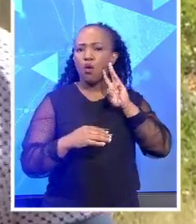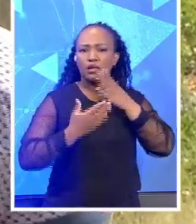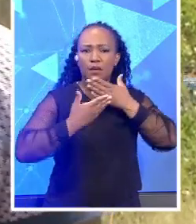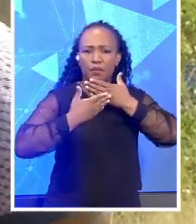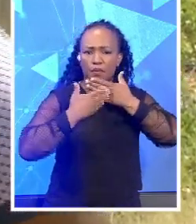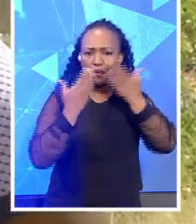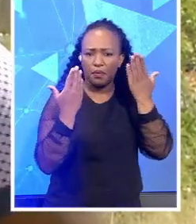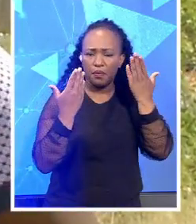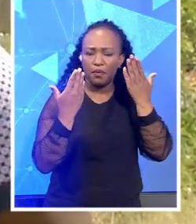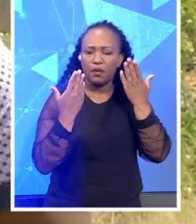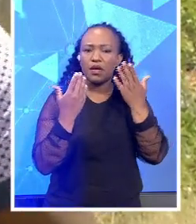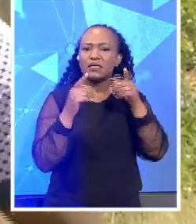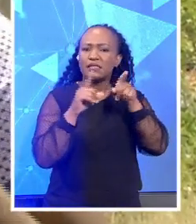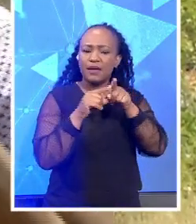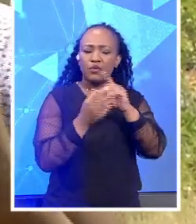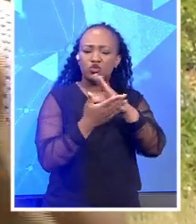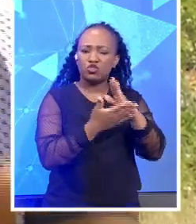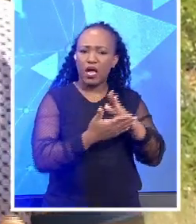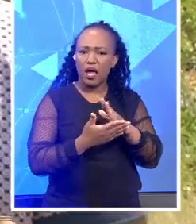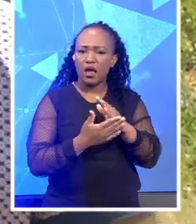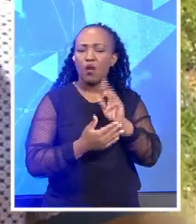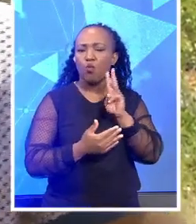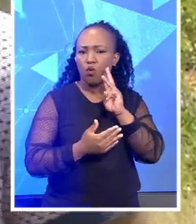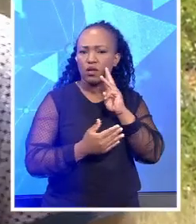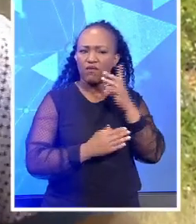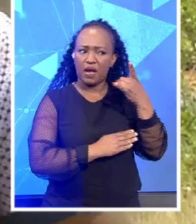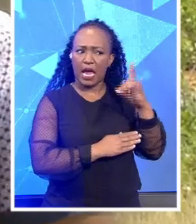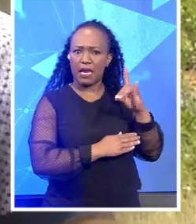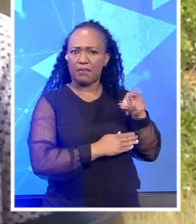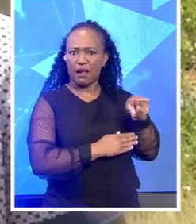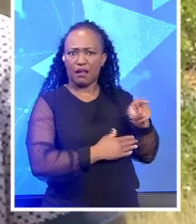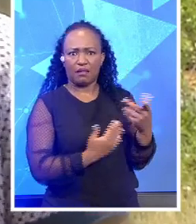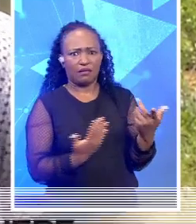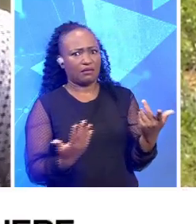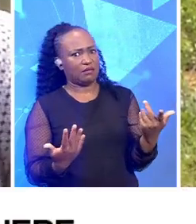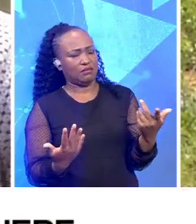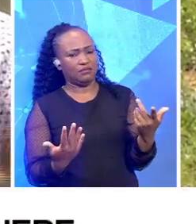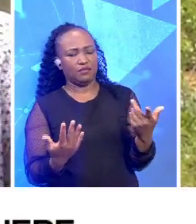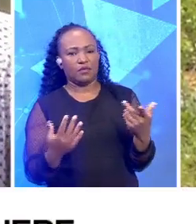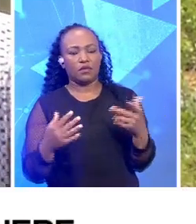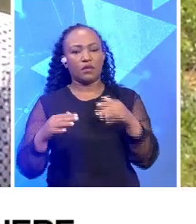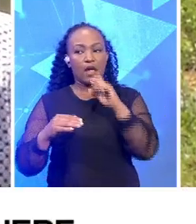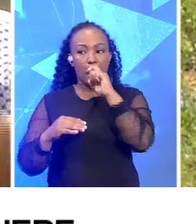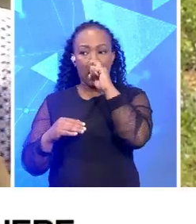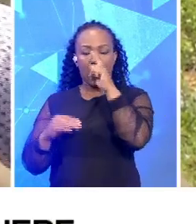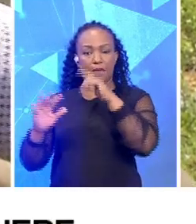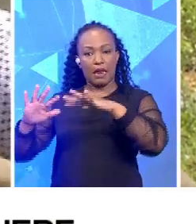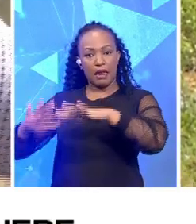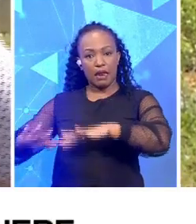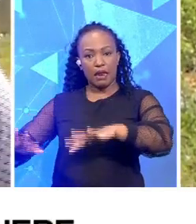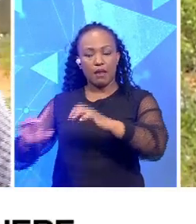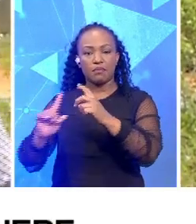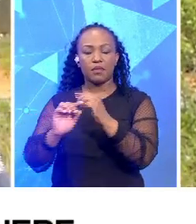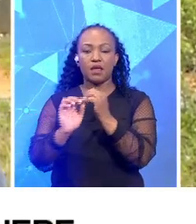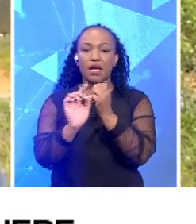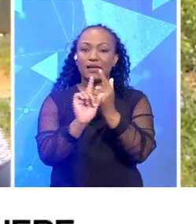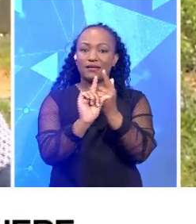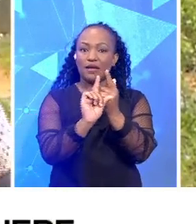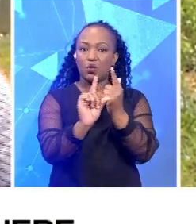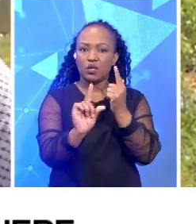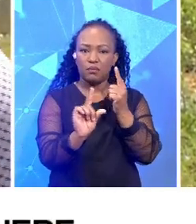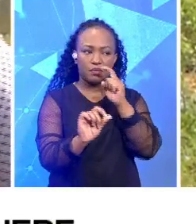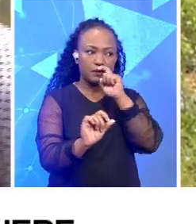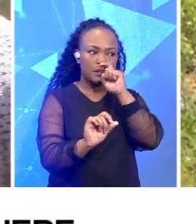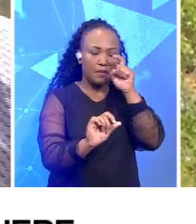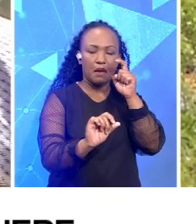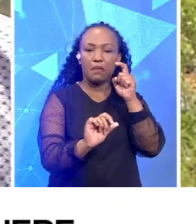the page, it is so hard for people in the urban areas, your townships, your suburbs, to